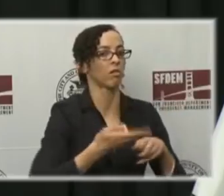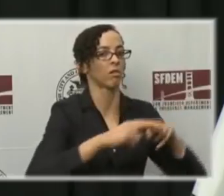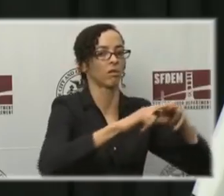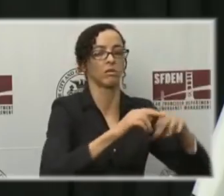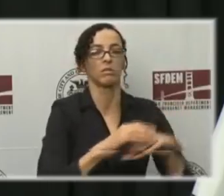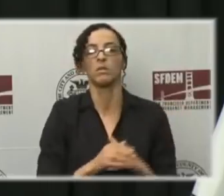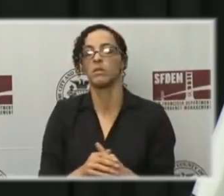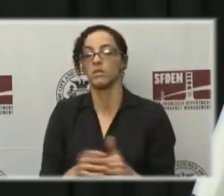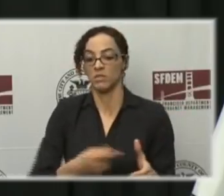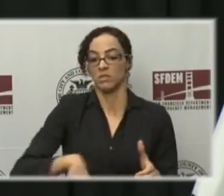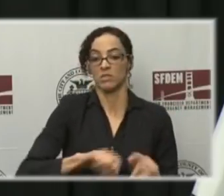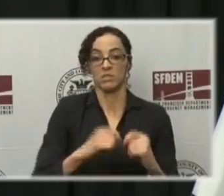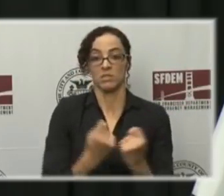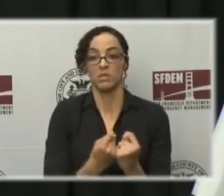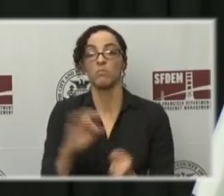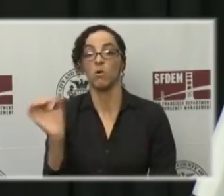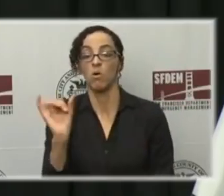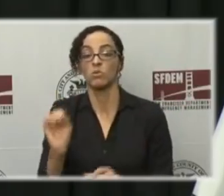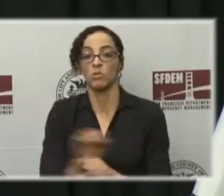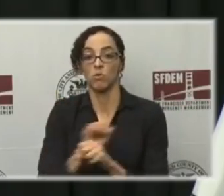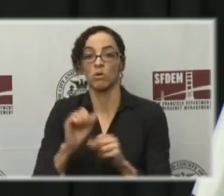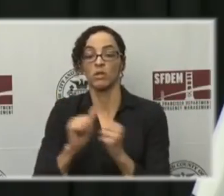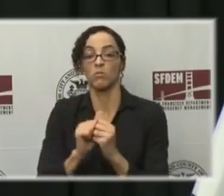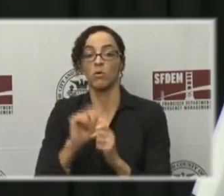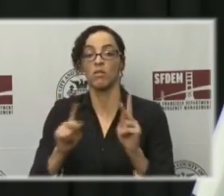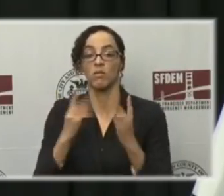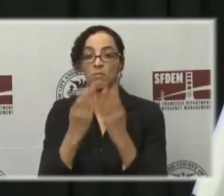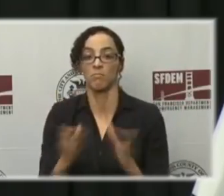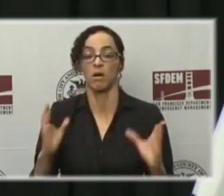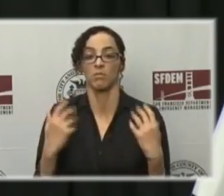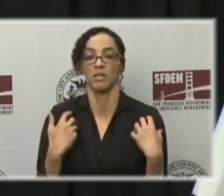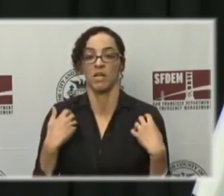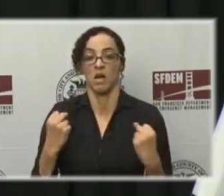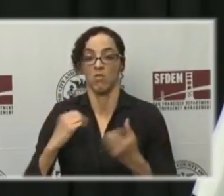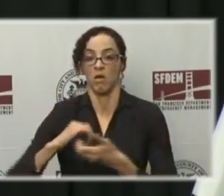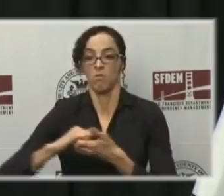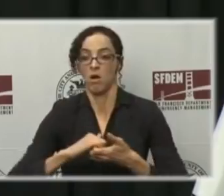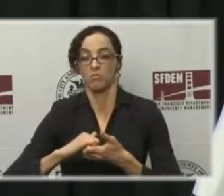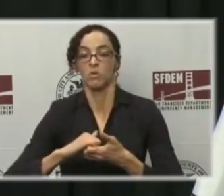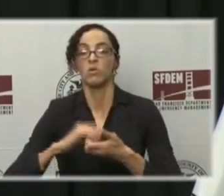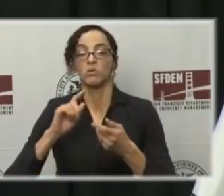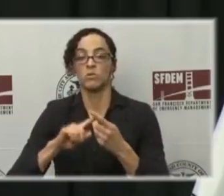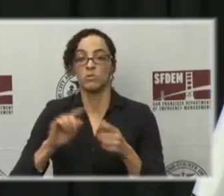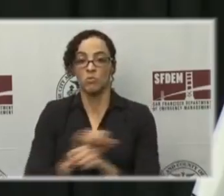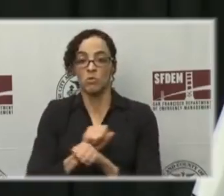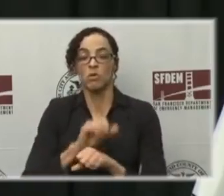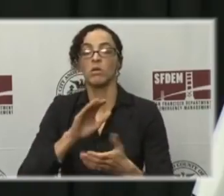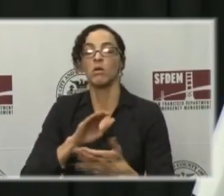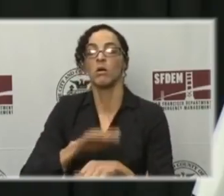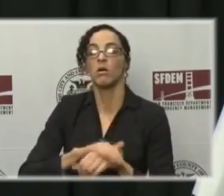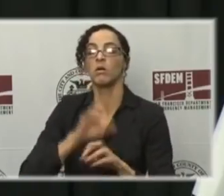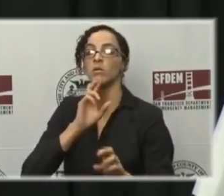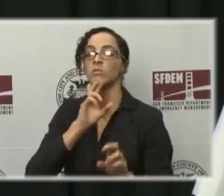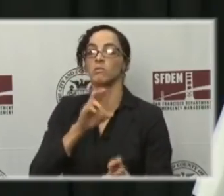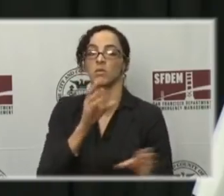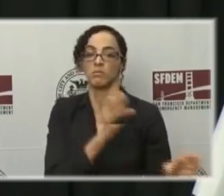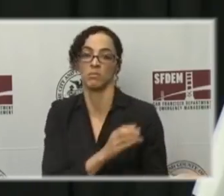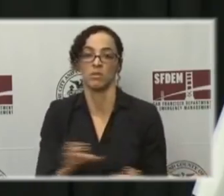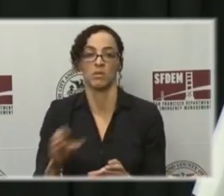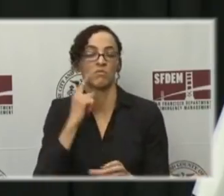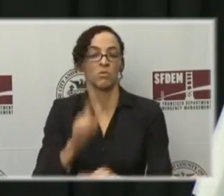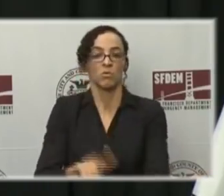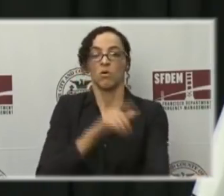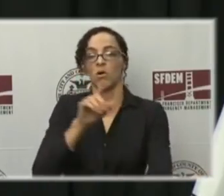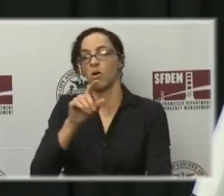of Public Health to develop a prospective outbreak prevention and response plan for long-term